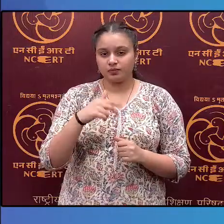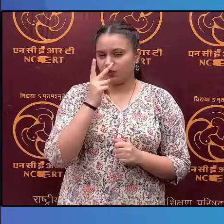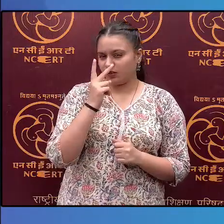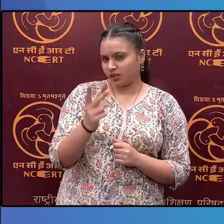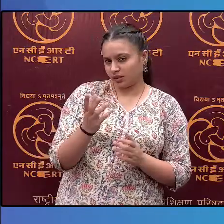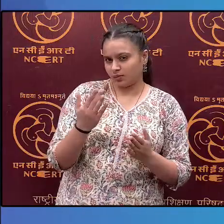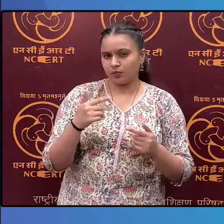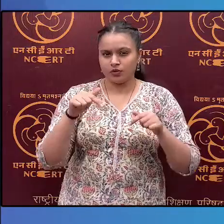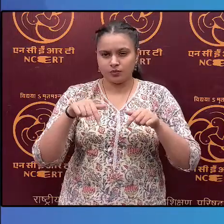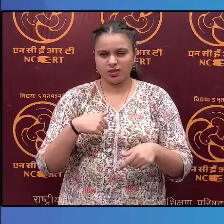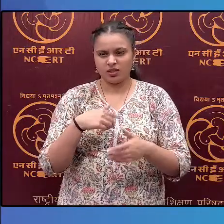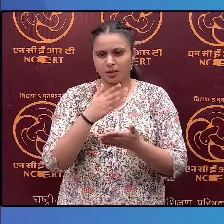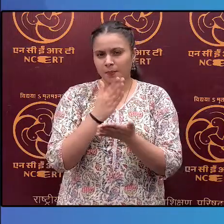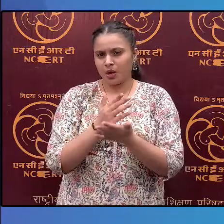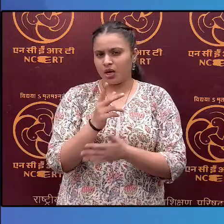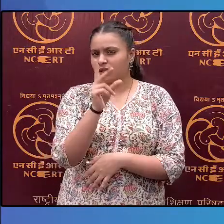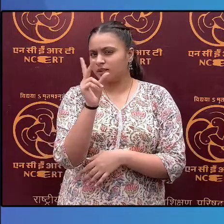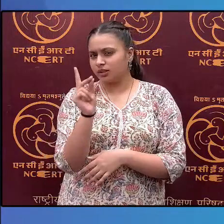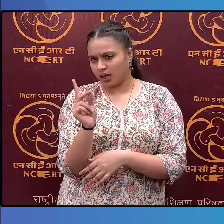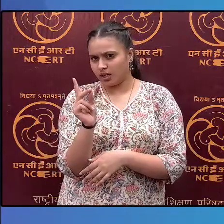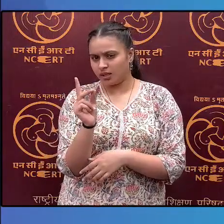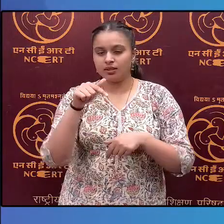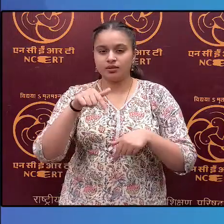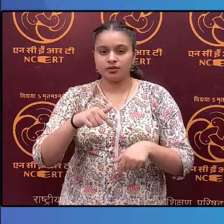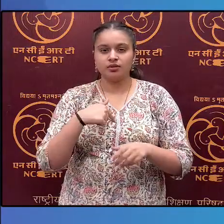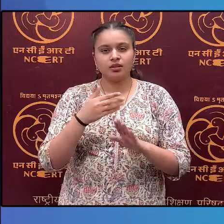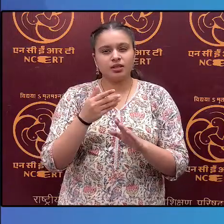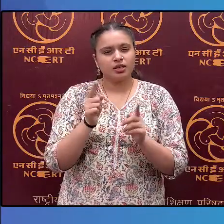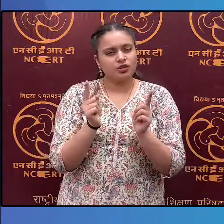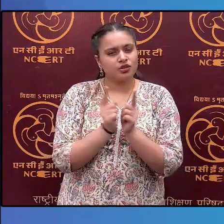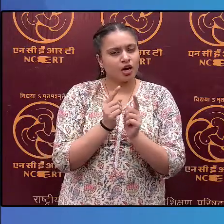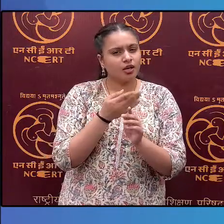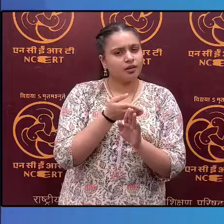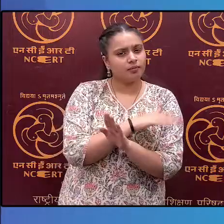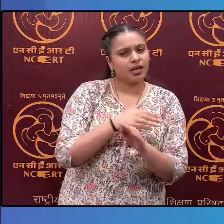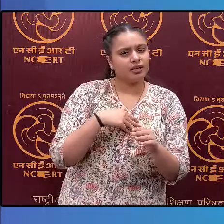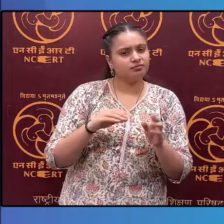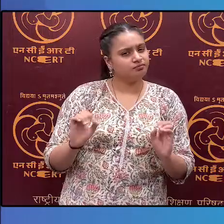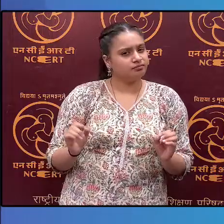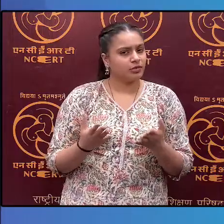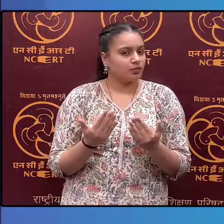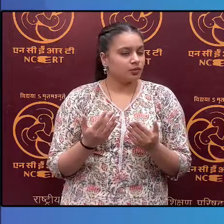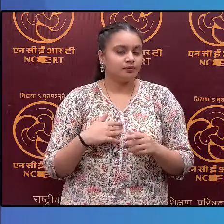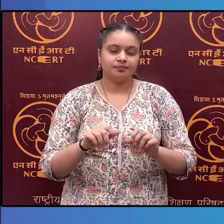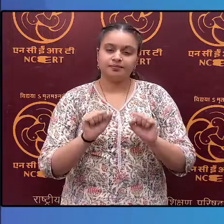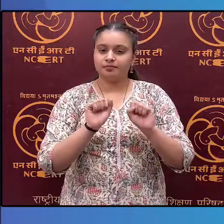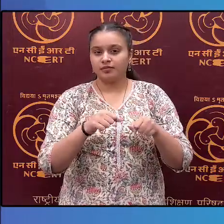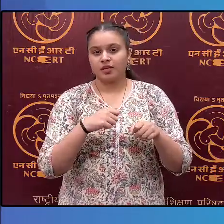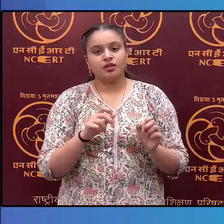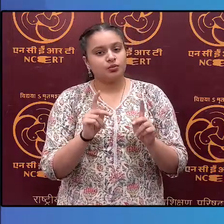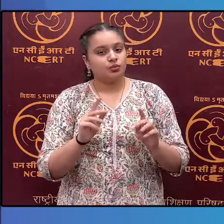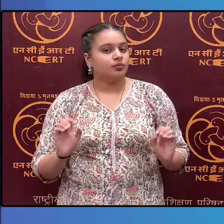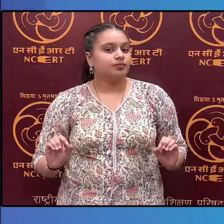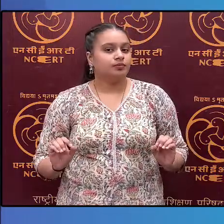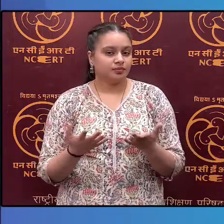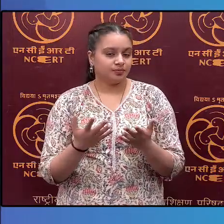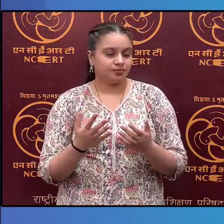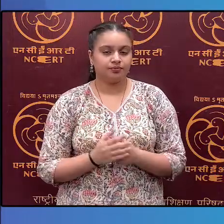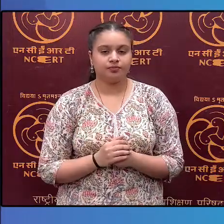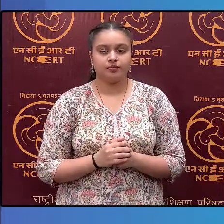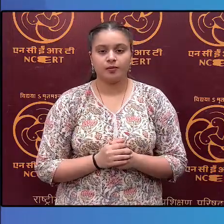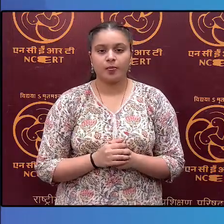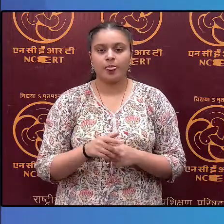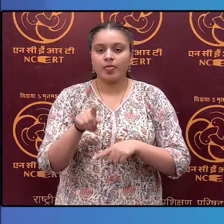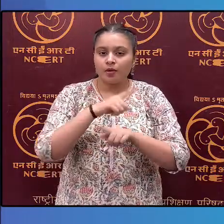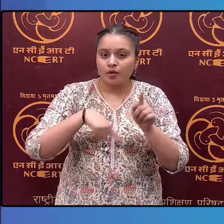it's our part 2nd, right? Yes. So can we start with a brief recap? Yes, for sure. We will start with a recapitulation part.